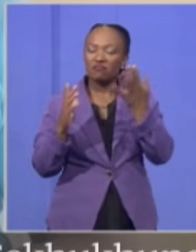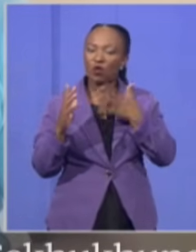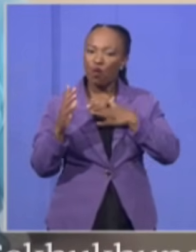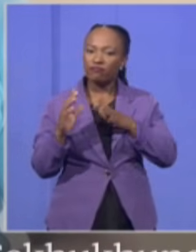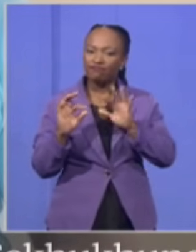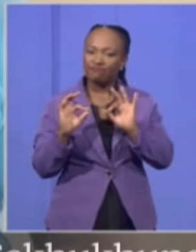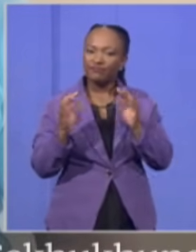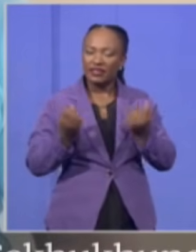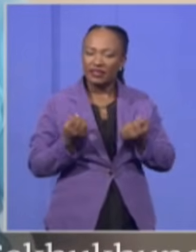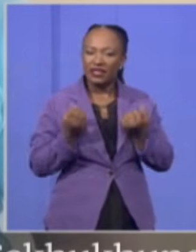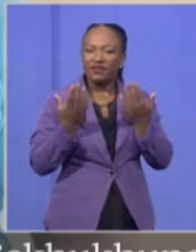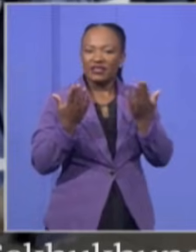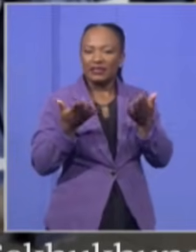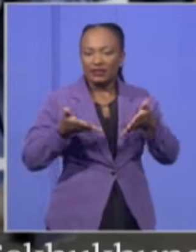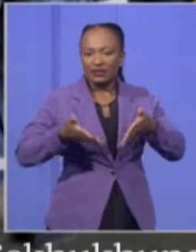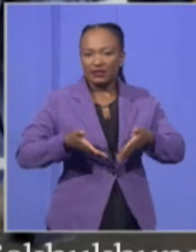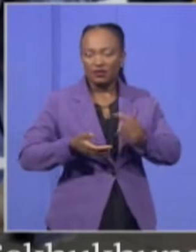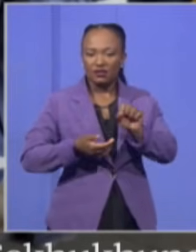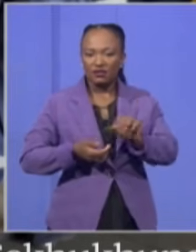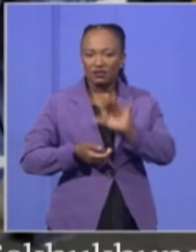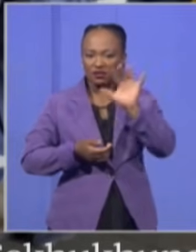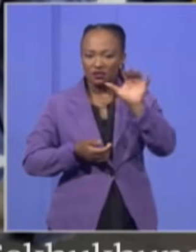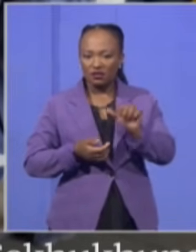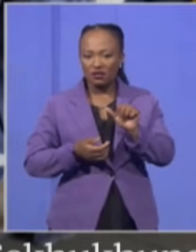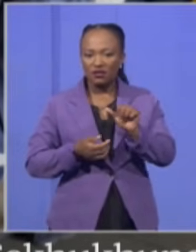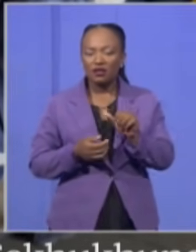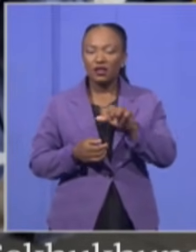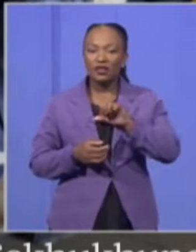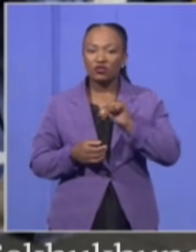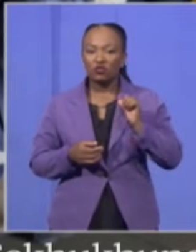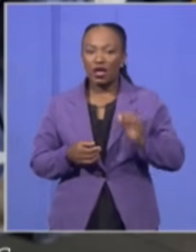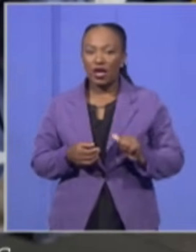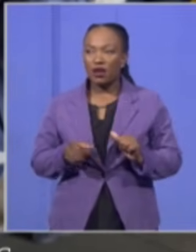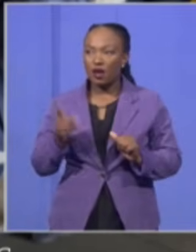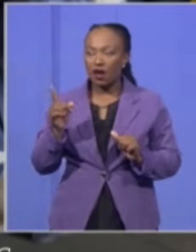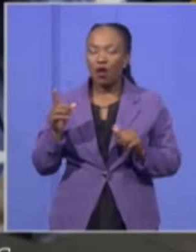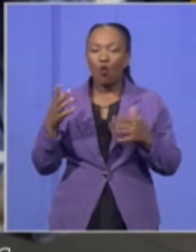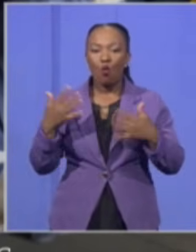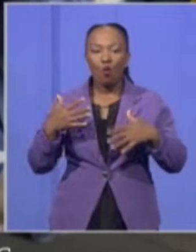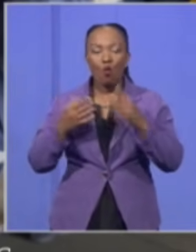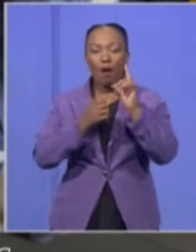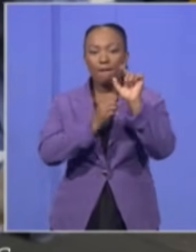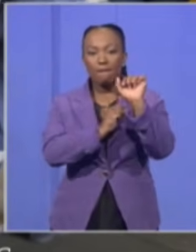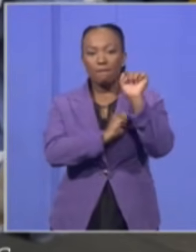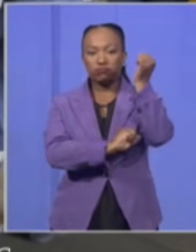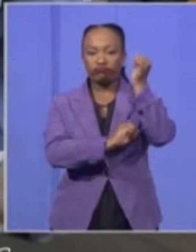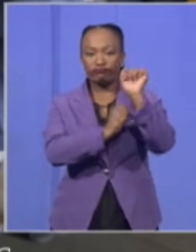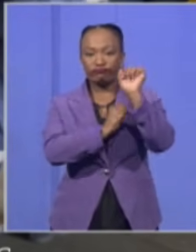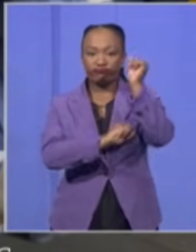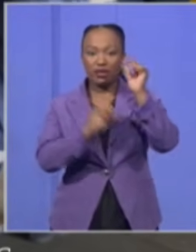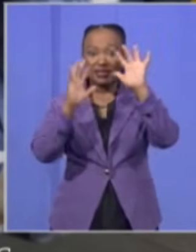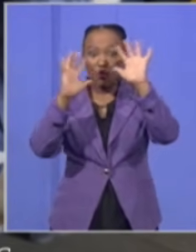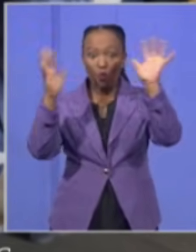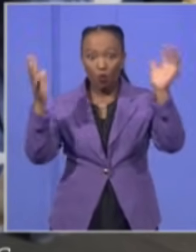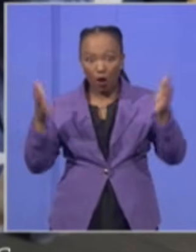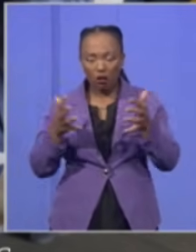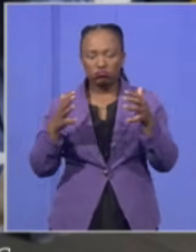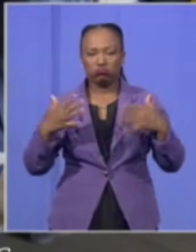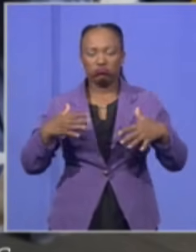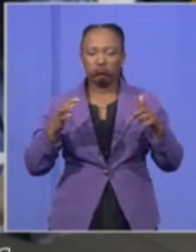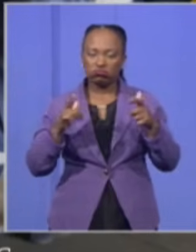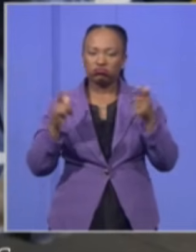botse dinagamagaeng. China is fastly becoming a manufacturing hub of the world. And with the manufacturing hub